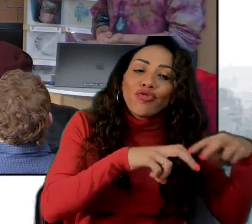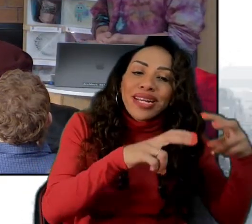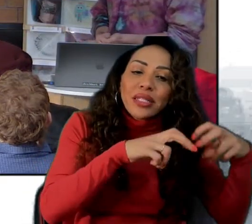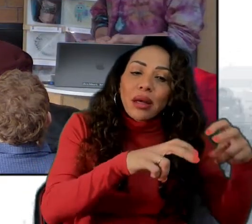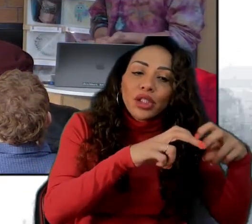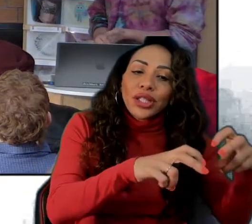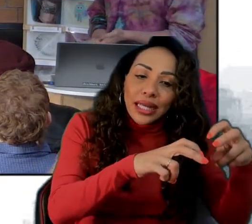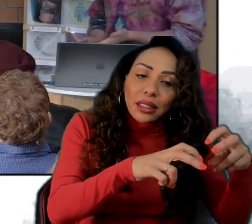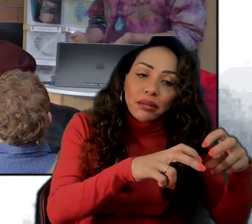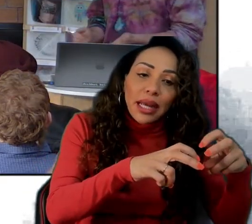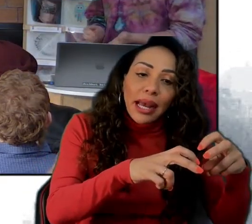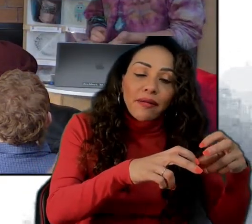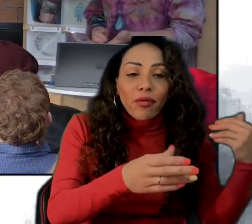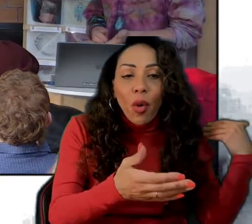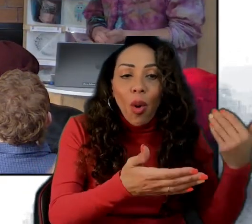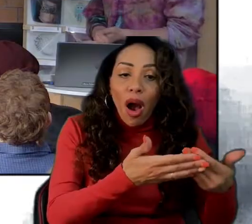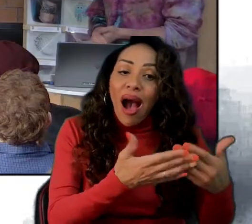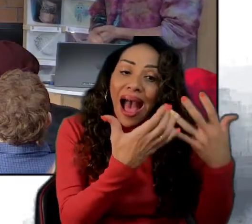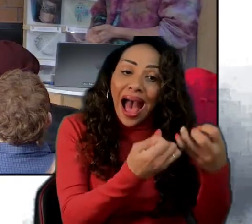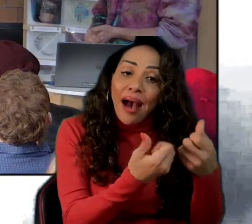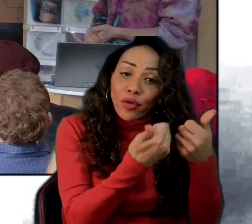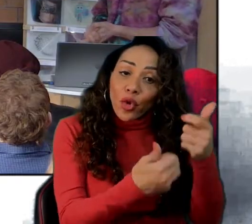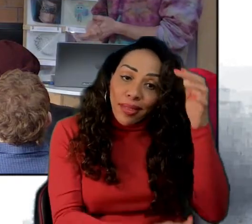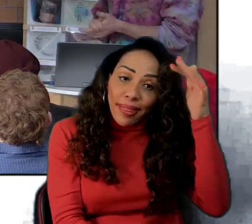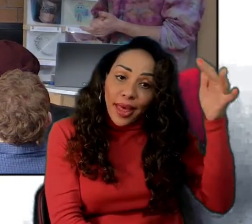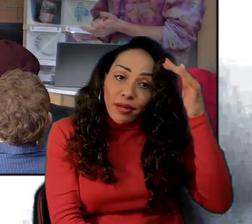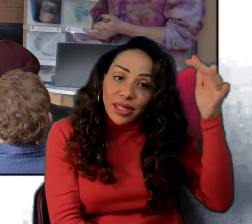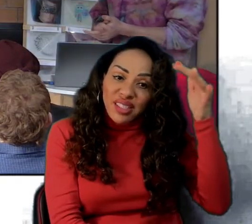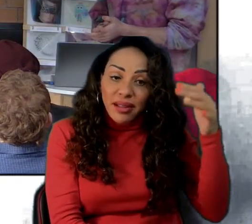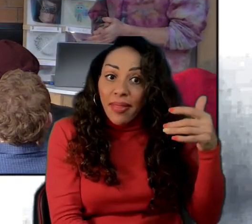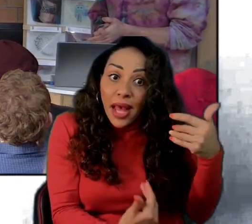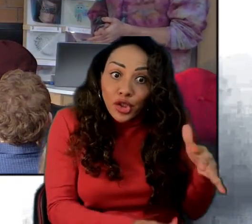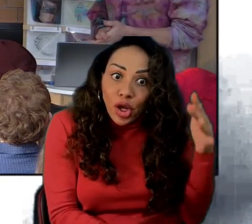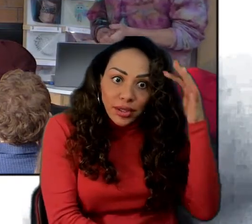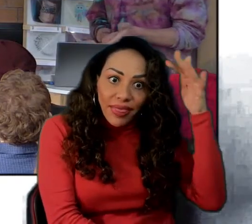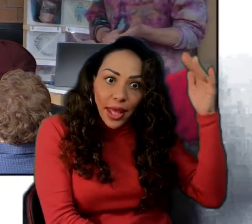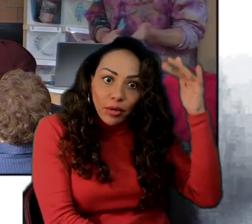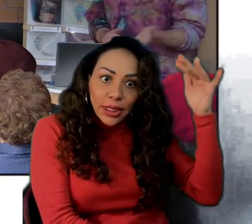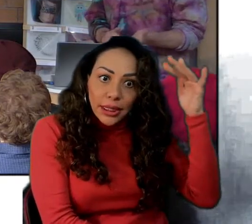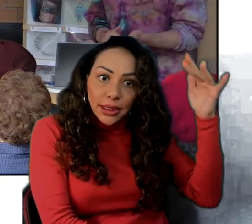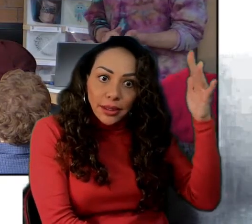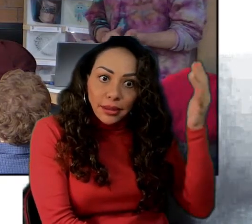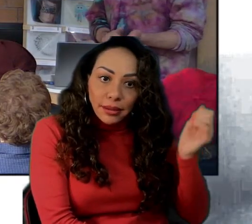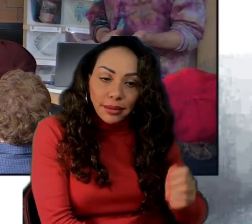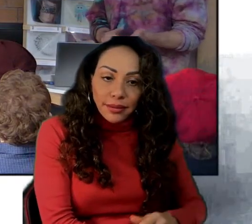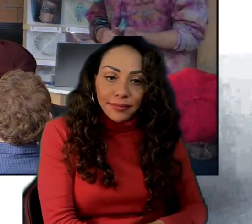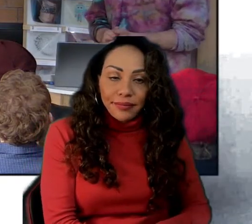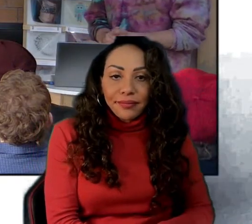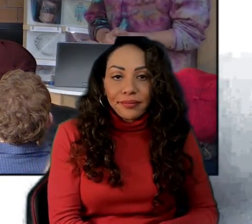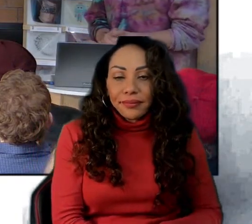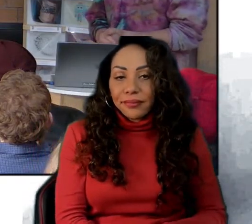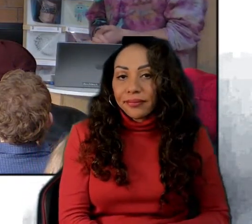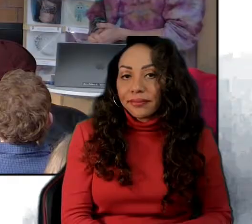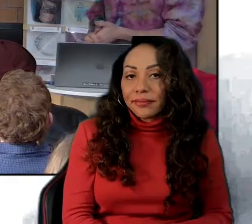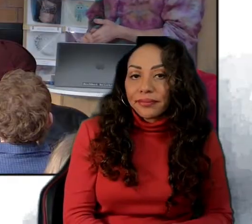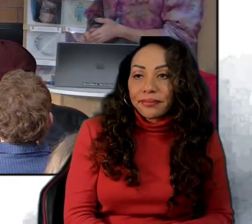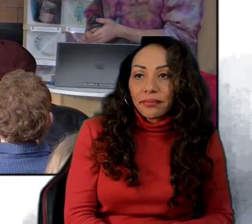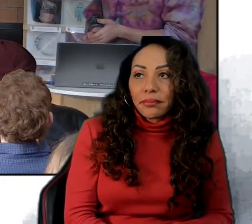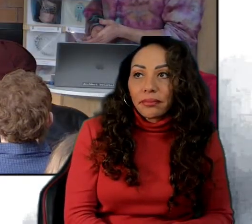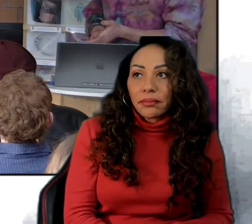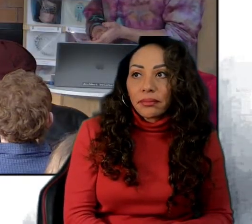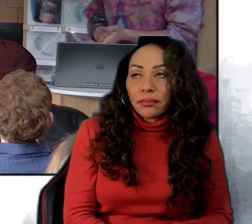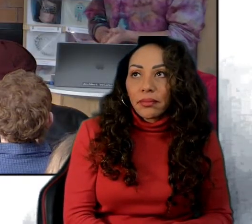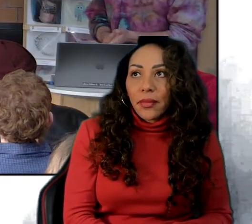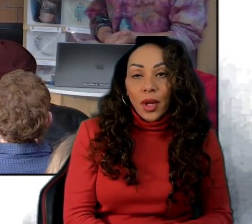good theories, but I guess they're theories, and the one that I was like most convinced